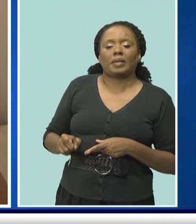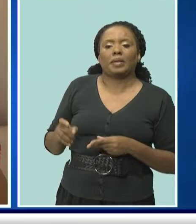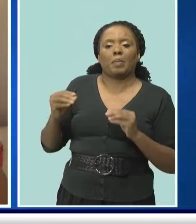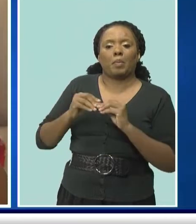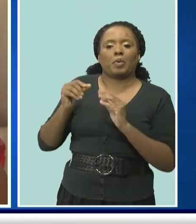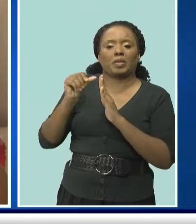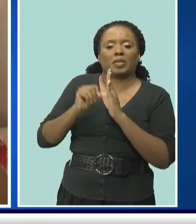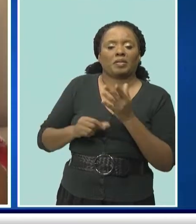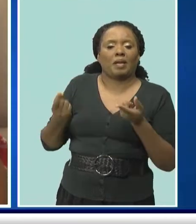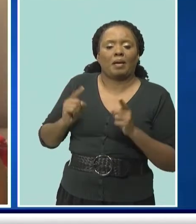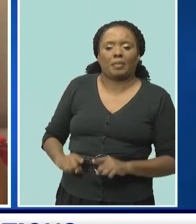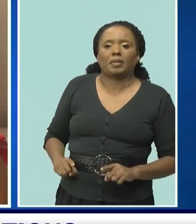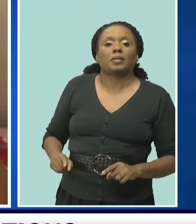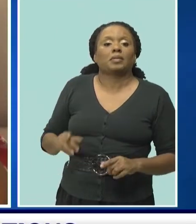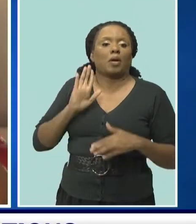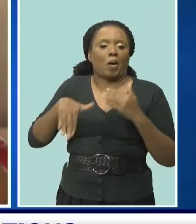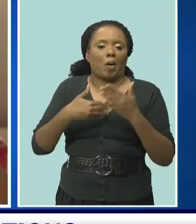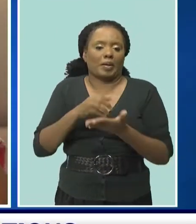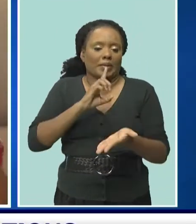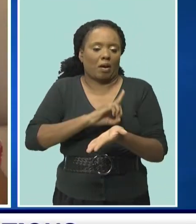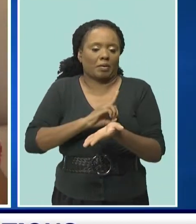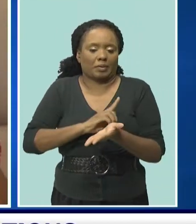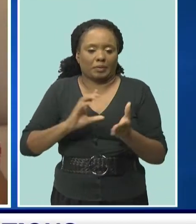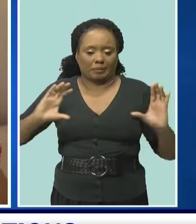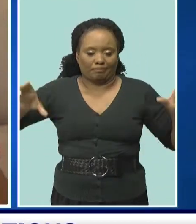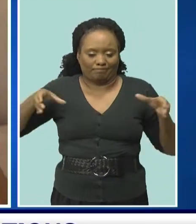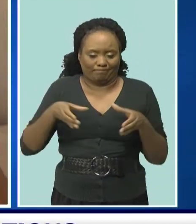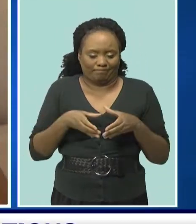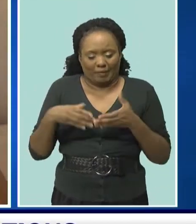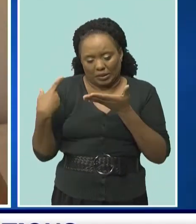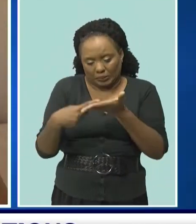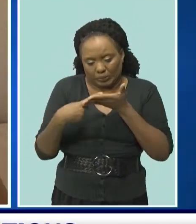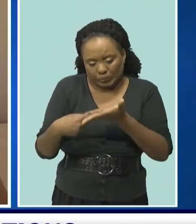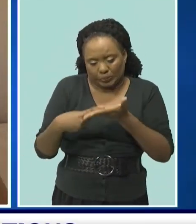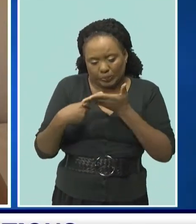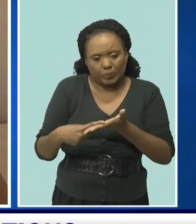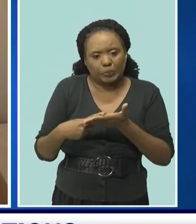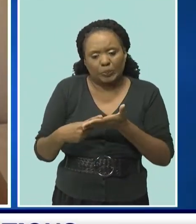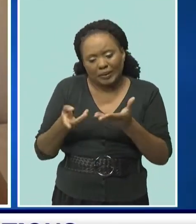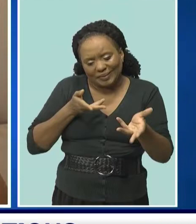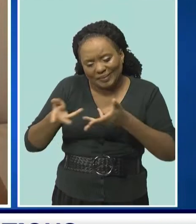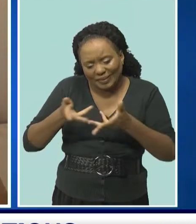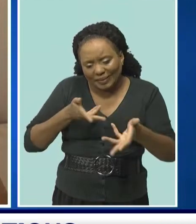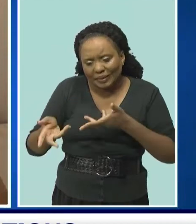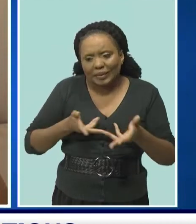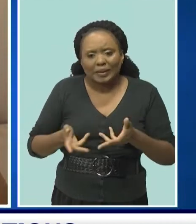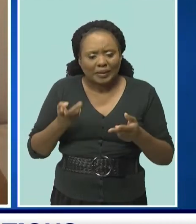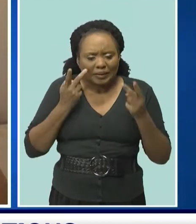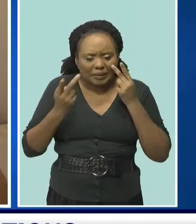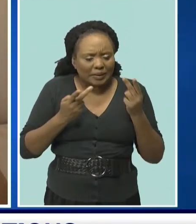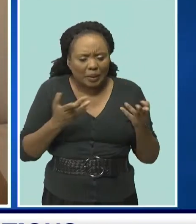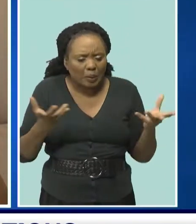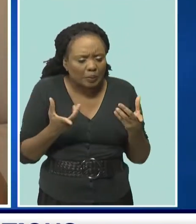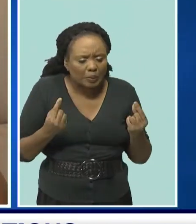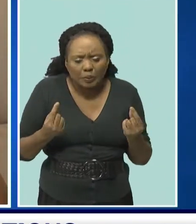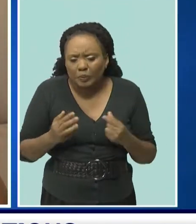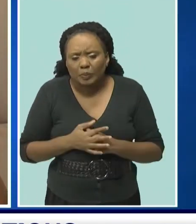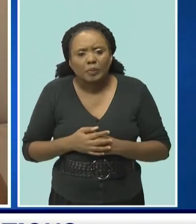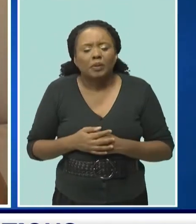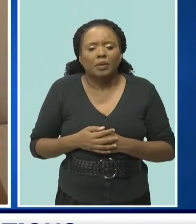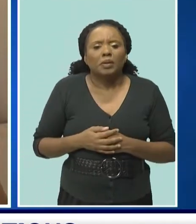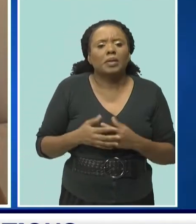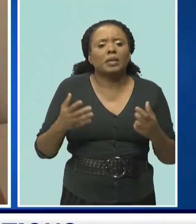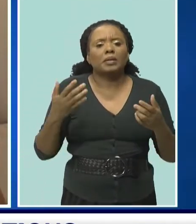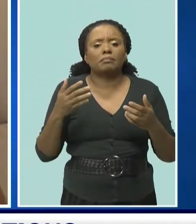doctors basically came together and the consultants and so on and decided this is how we will tackle it. We provided the equipment, they decided on